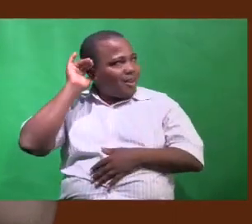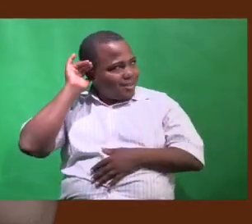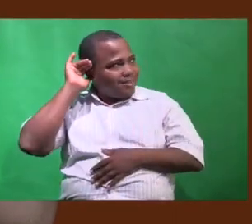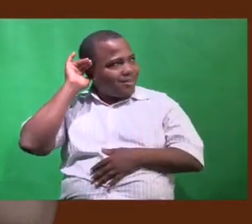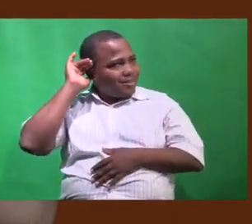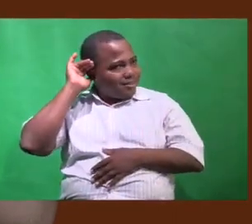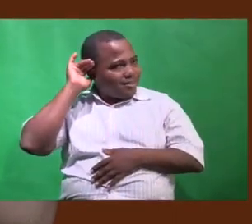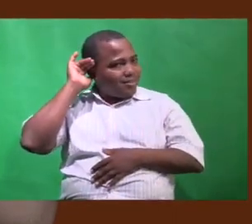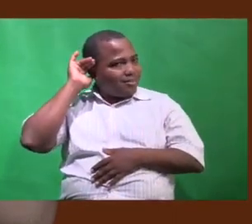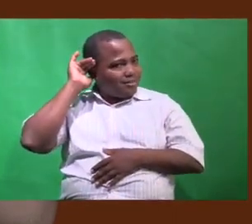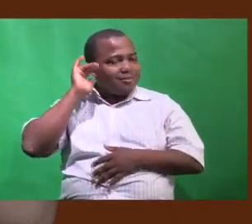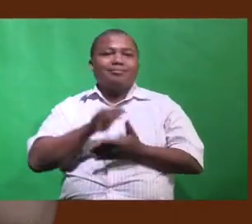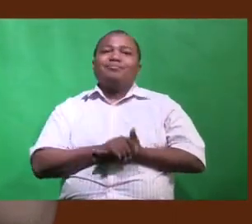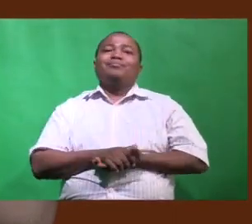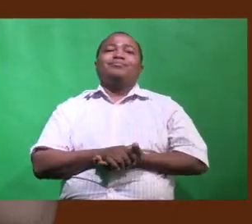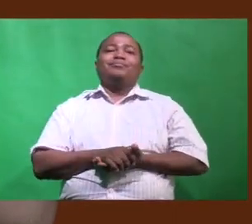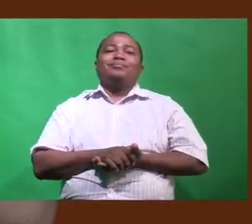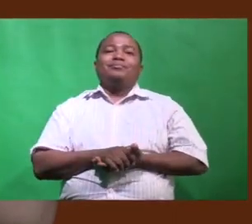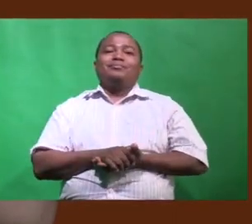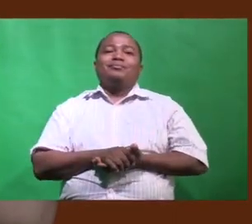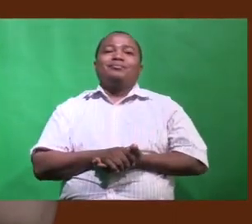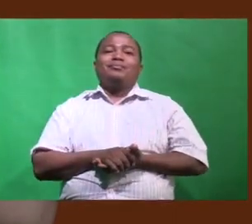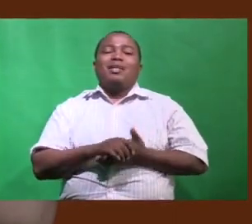for listening.